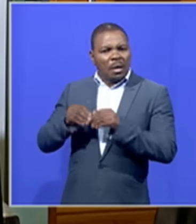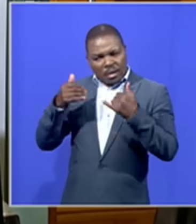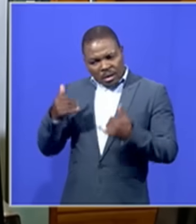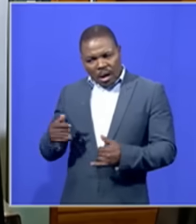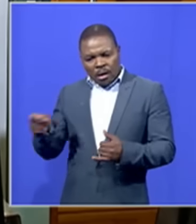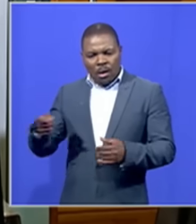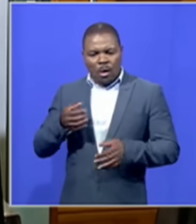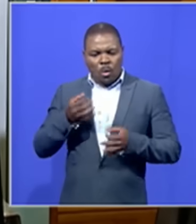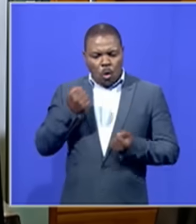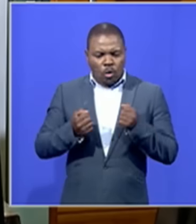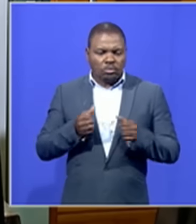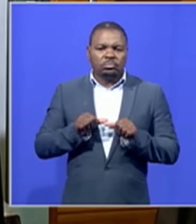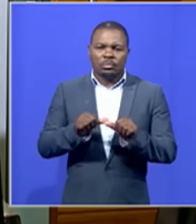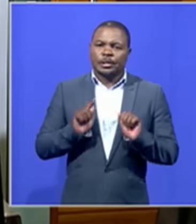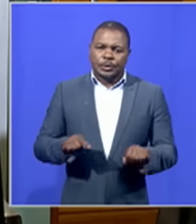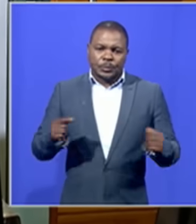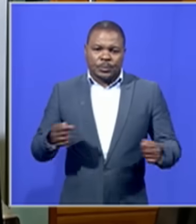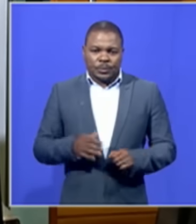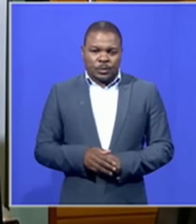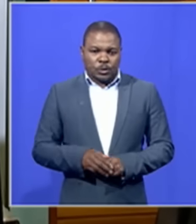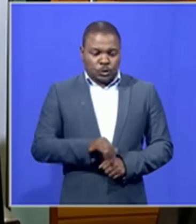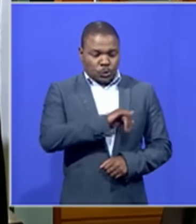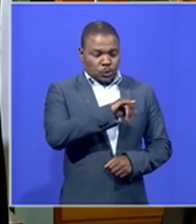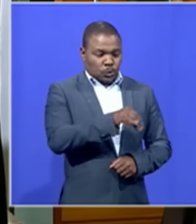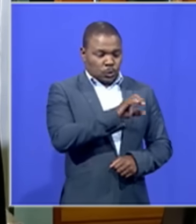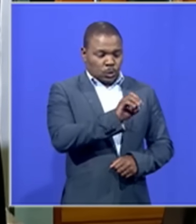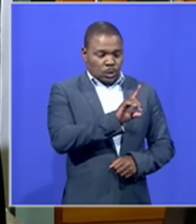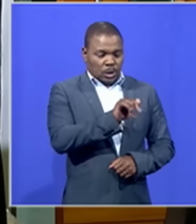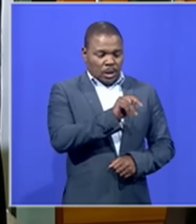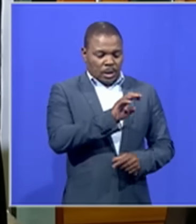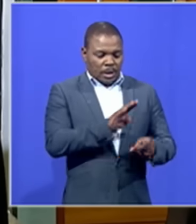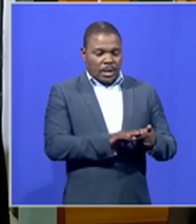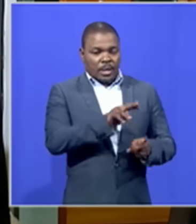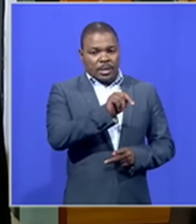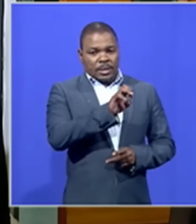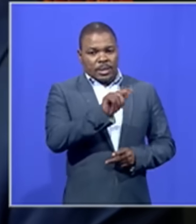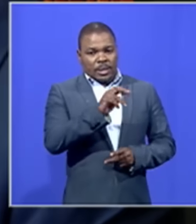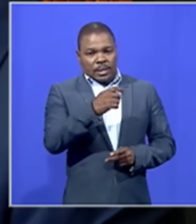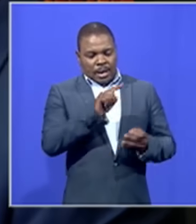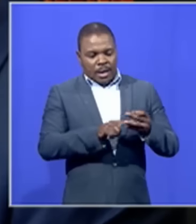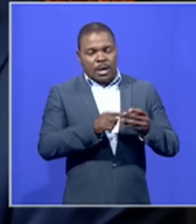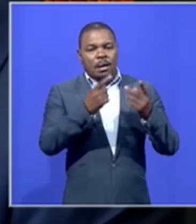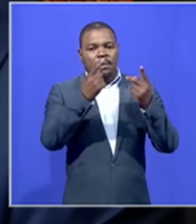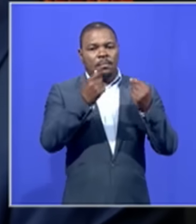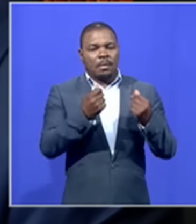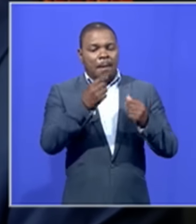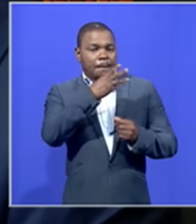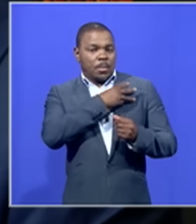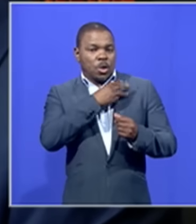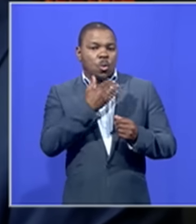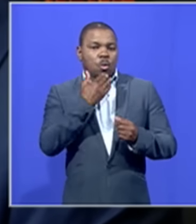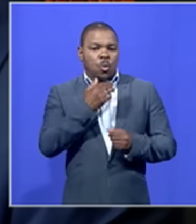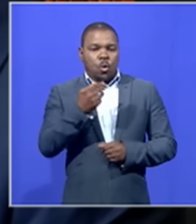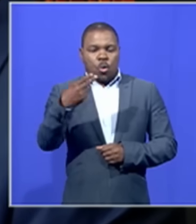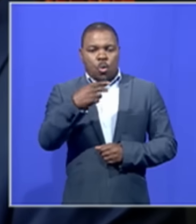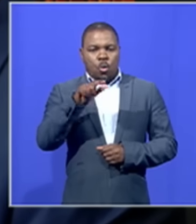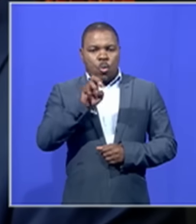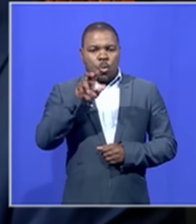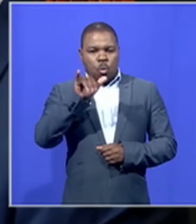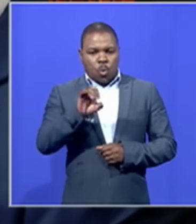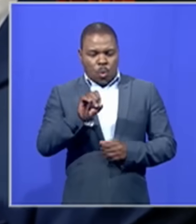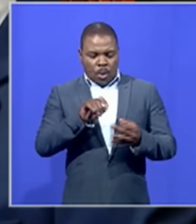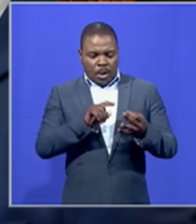šitišago molato wo. Jordan Neethling mohlankedi mogolo wa ditšhelete wa SAFA Kroni Hluyo e šitana le